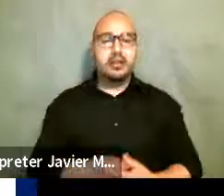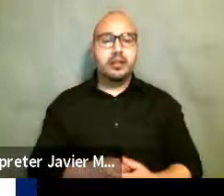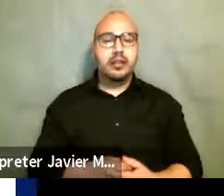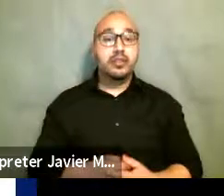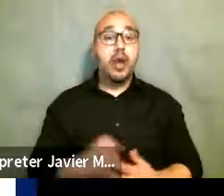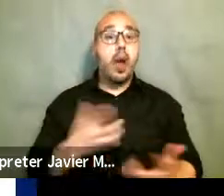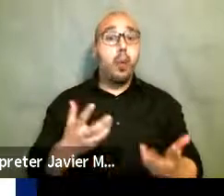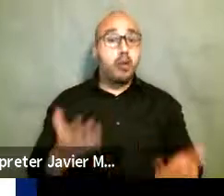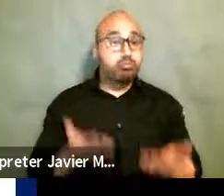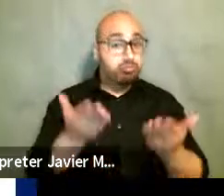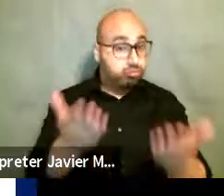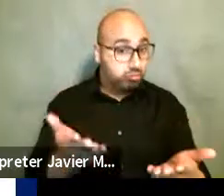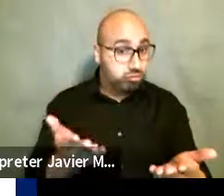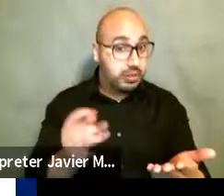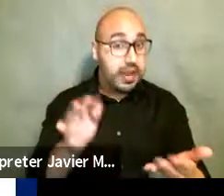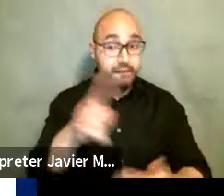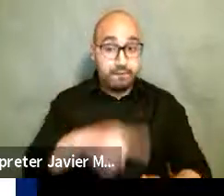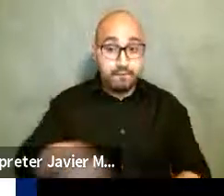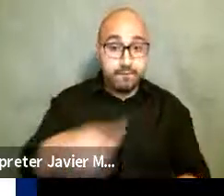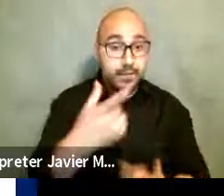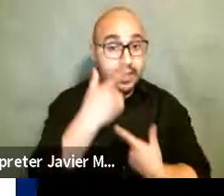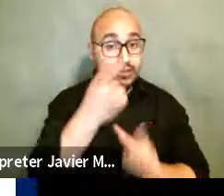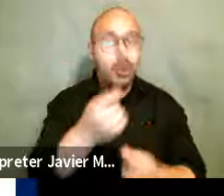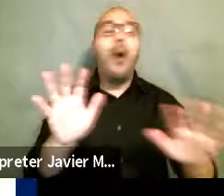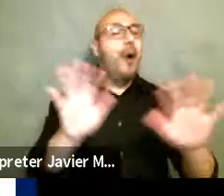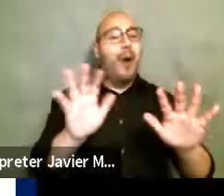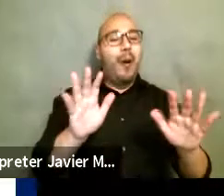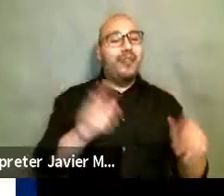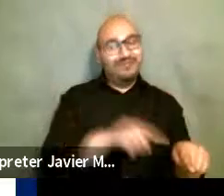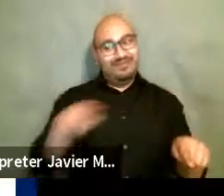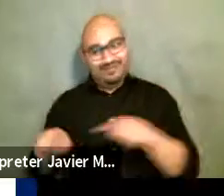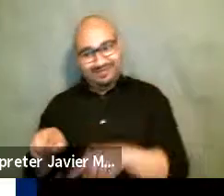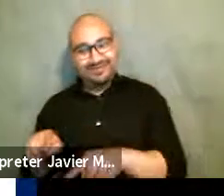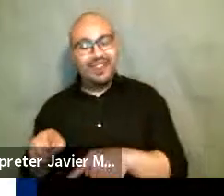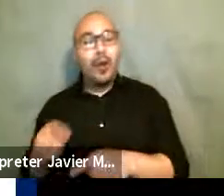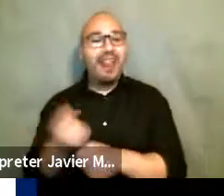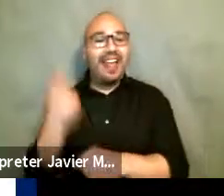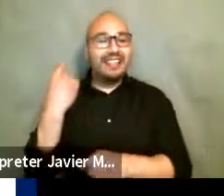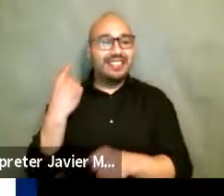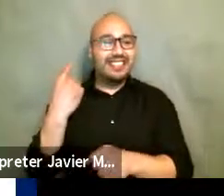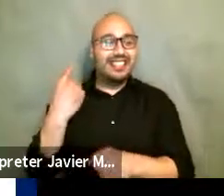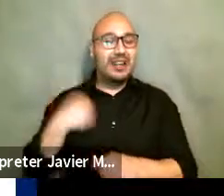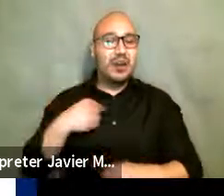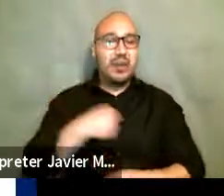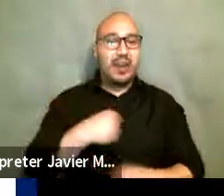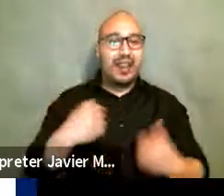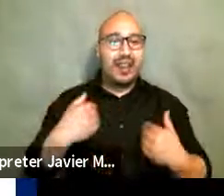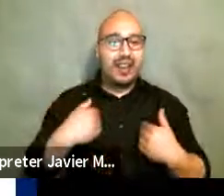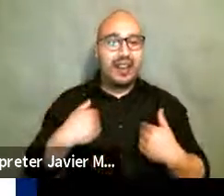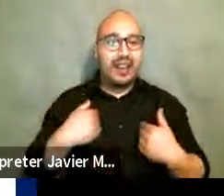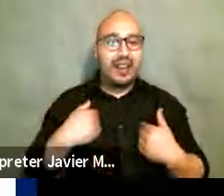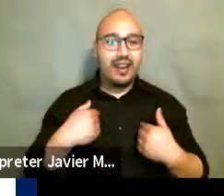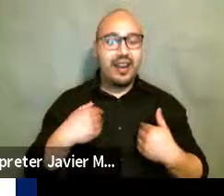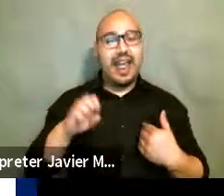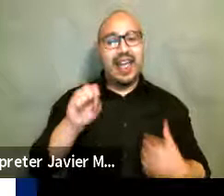if any of you are interested in this, oh, and I forgot, last year we had an